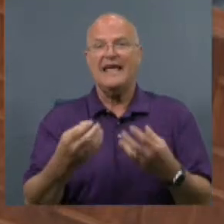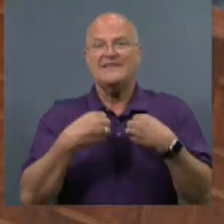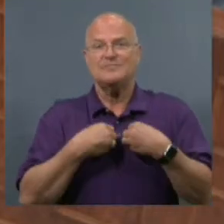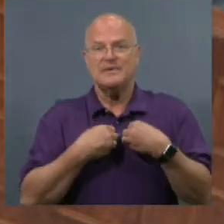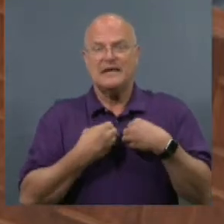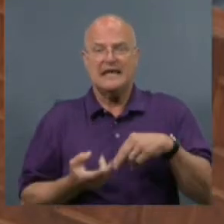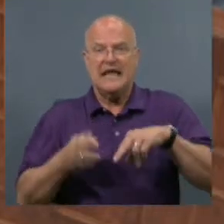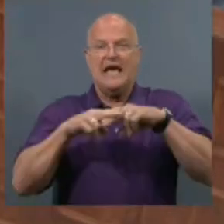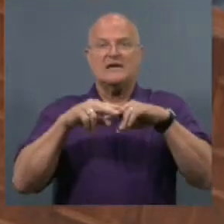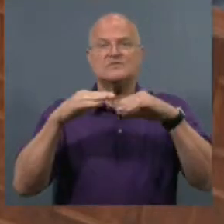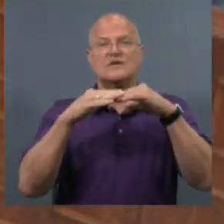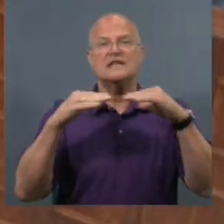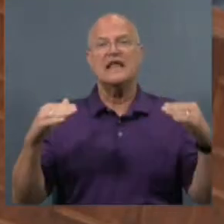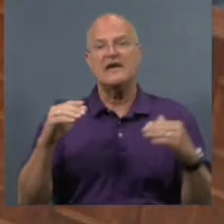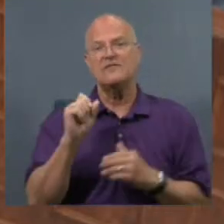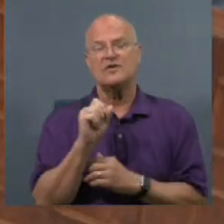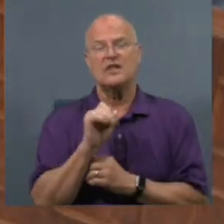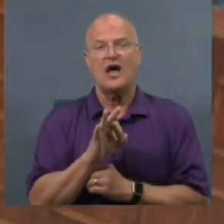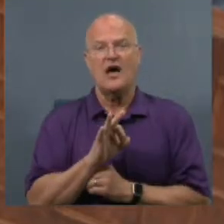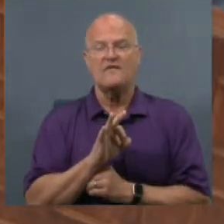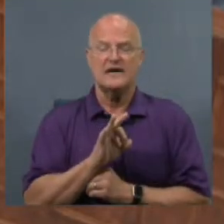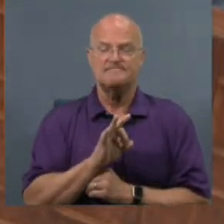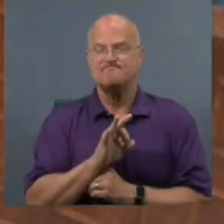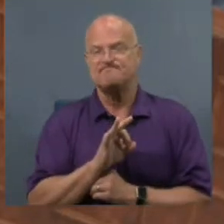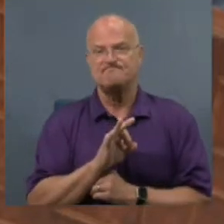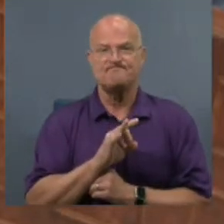extra level of